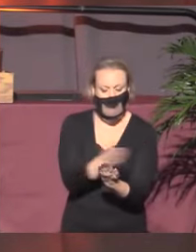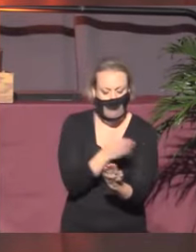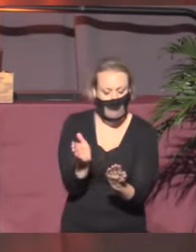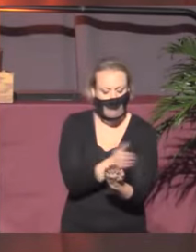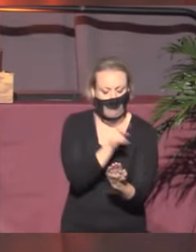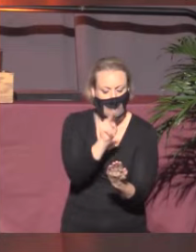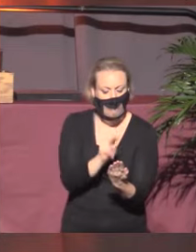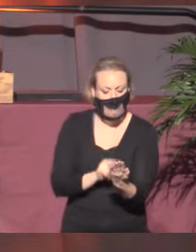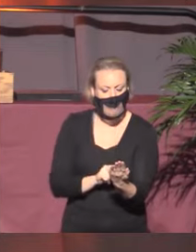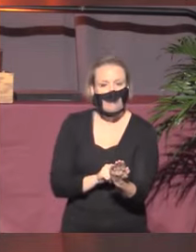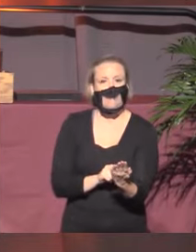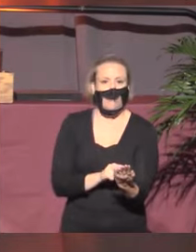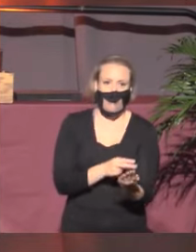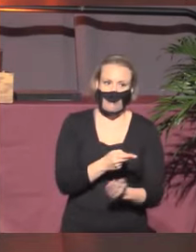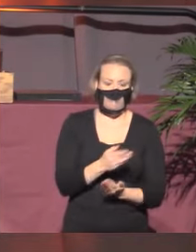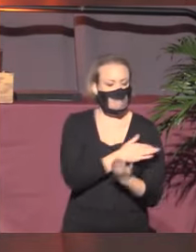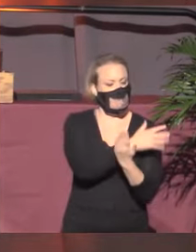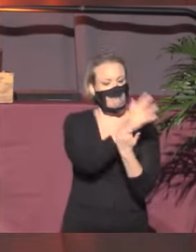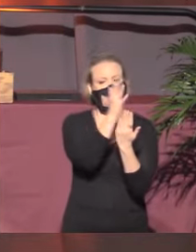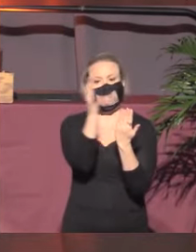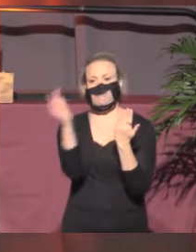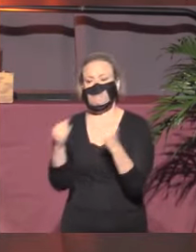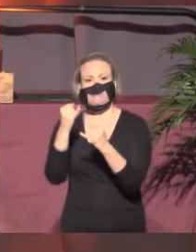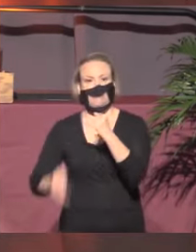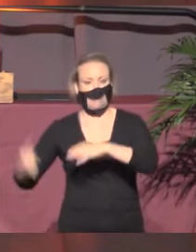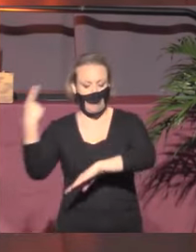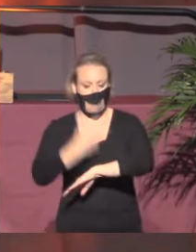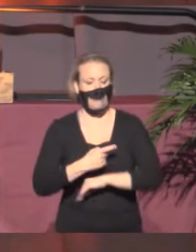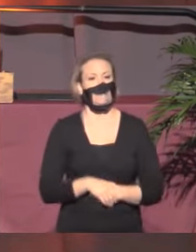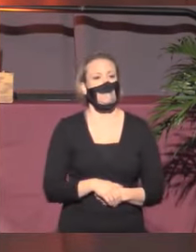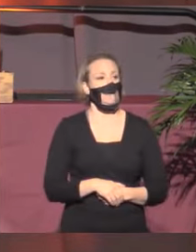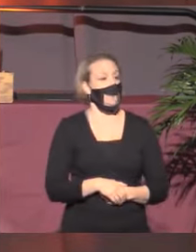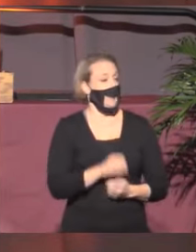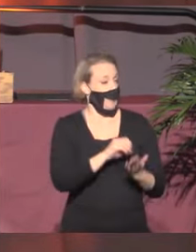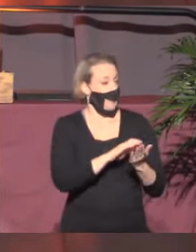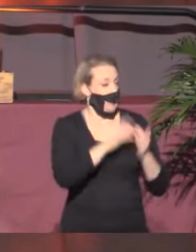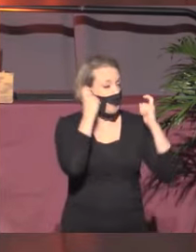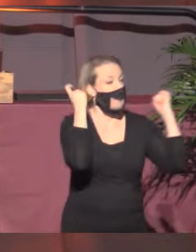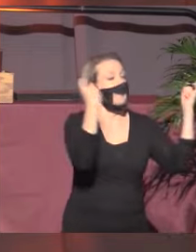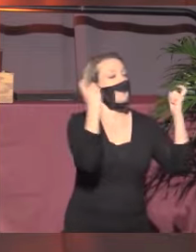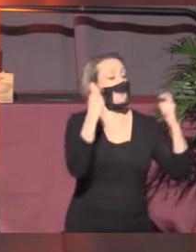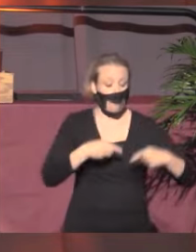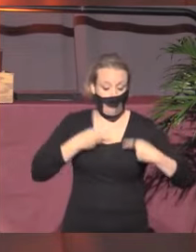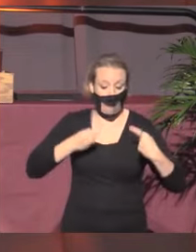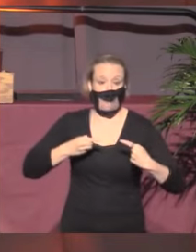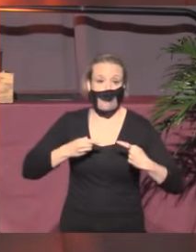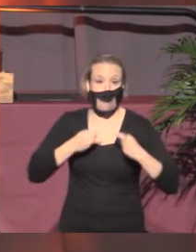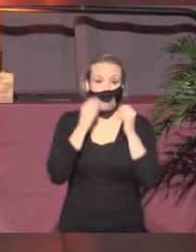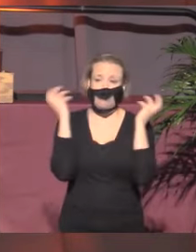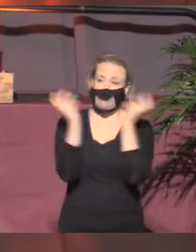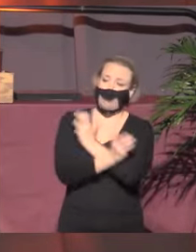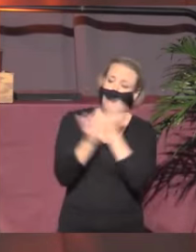final entry. He had recorded his life's triumphs as well as his hardships, leaving behind an unbelievable body of